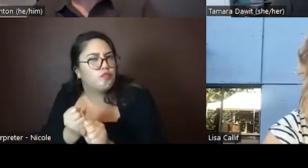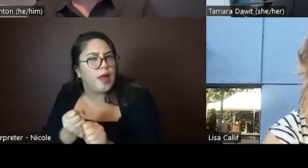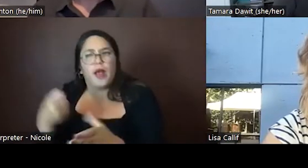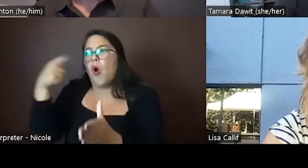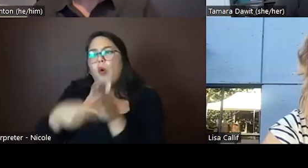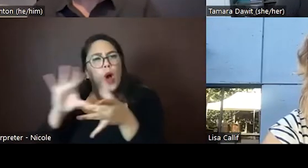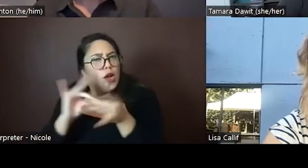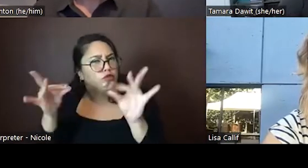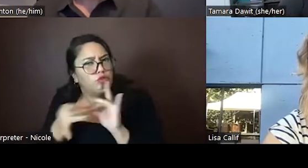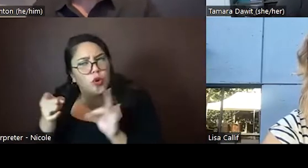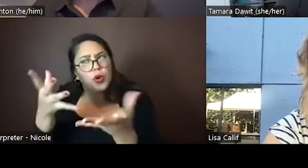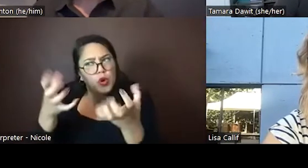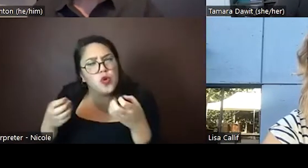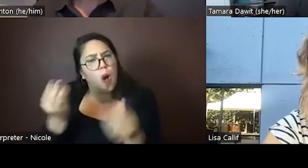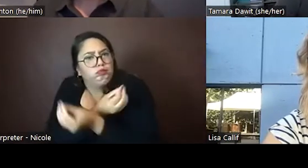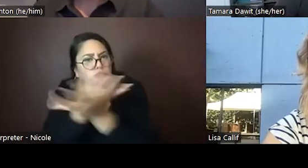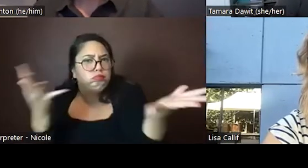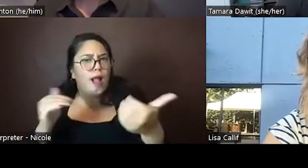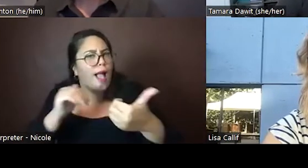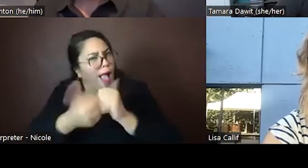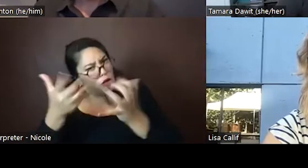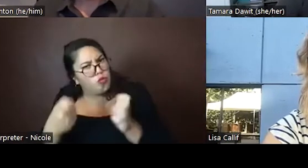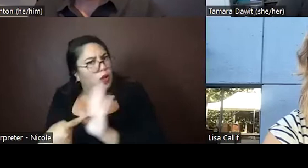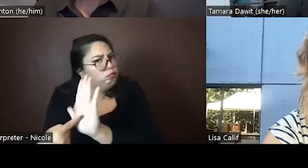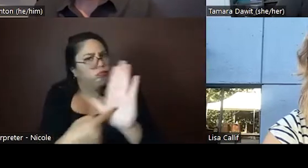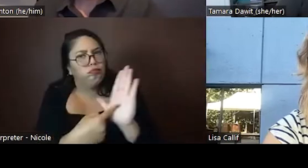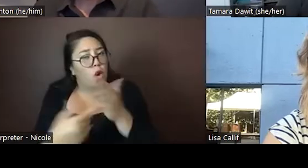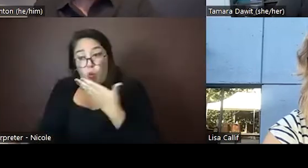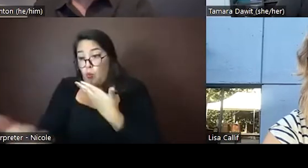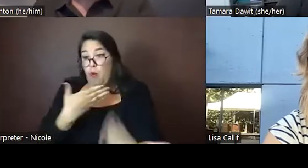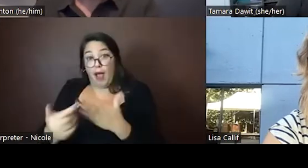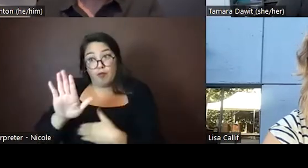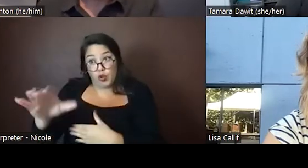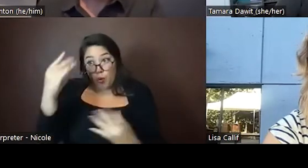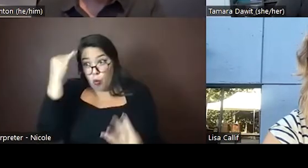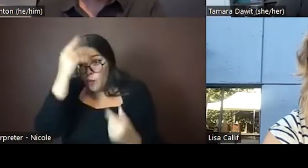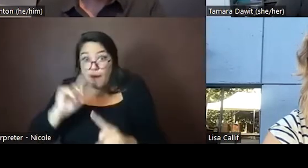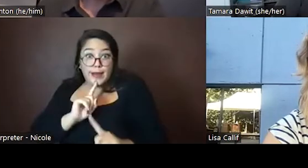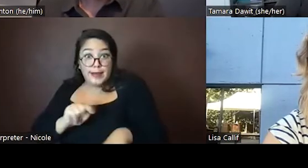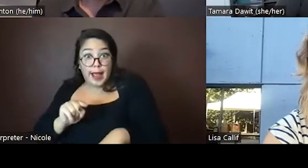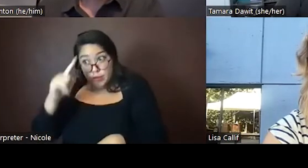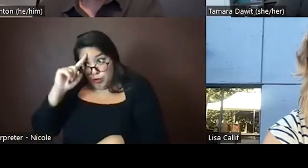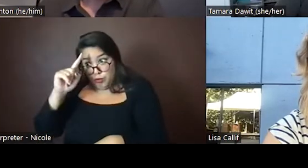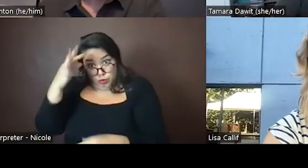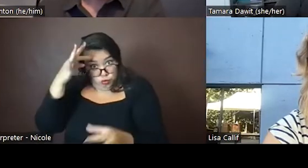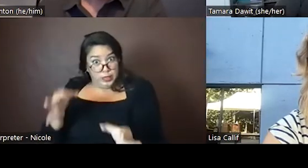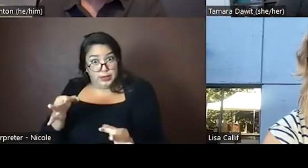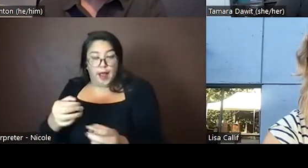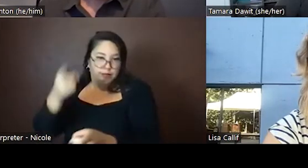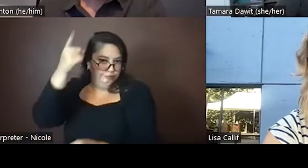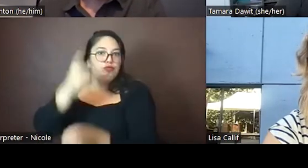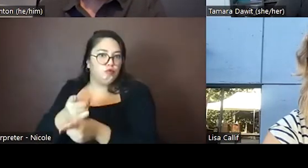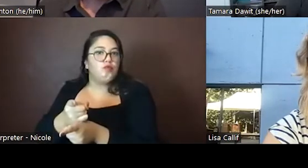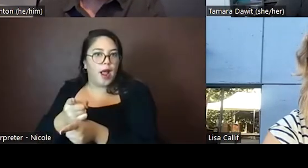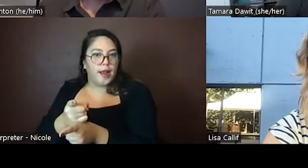to bring this film out into the world? Whatever your answer is the right answer. Another bit of advice that we do give, and